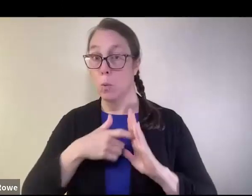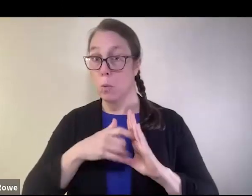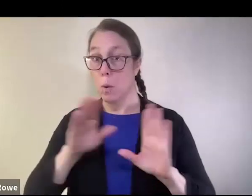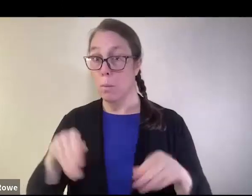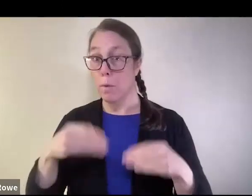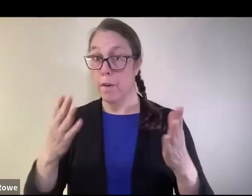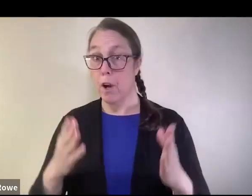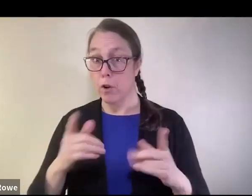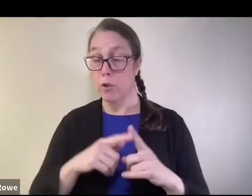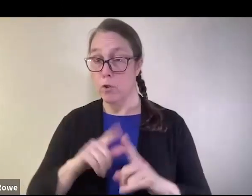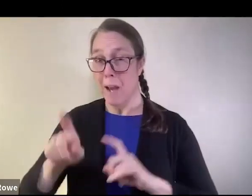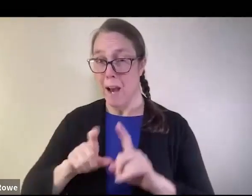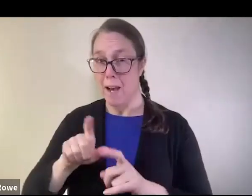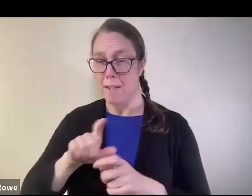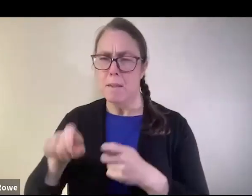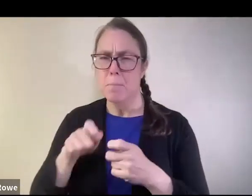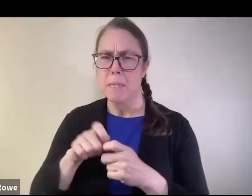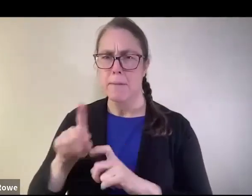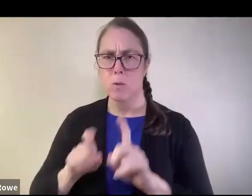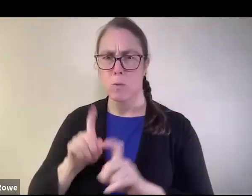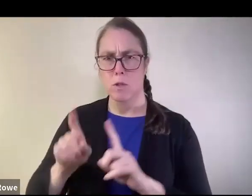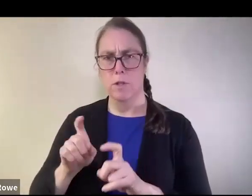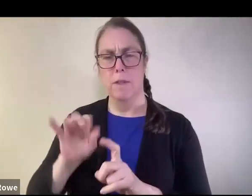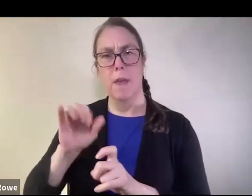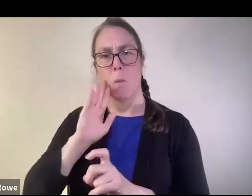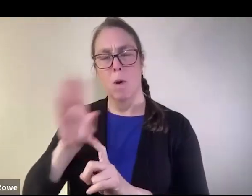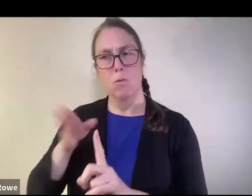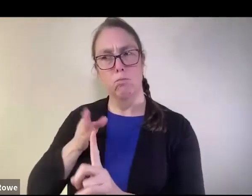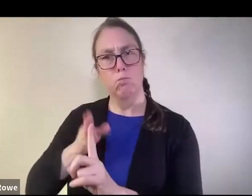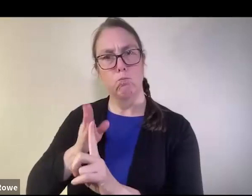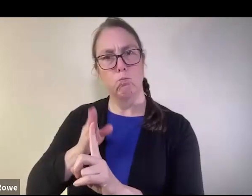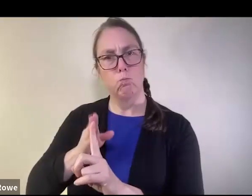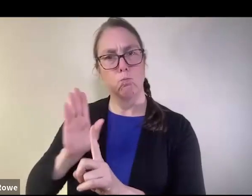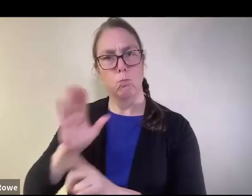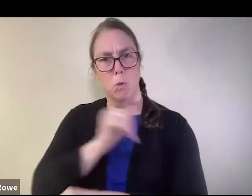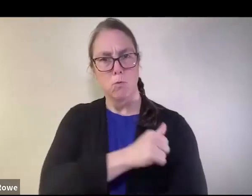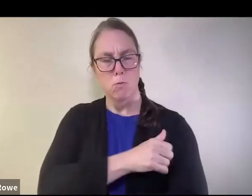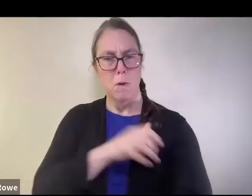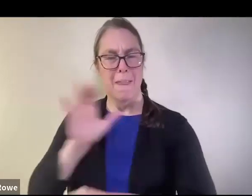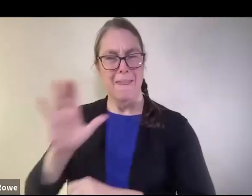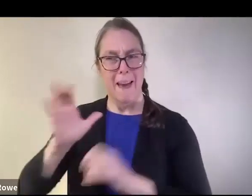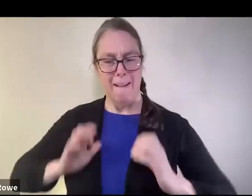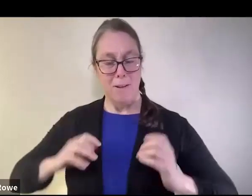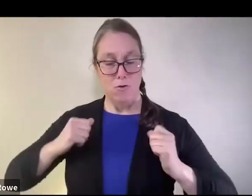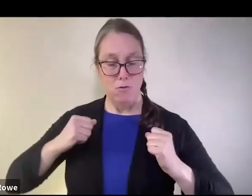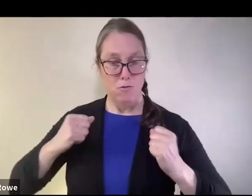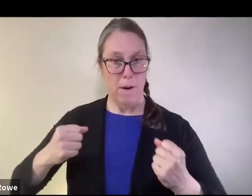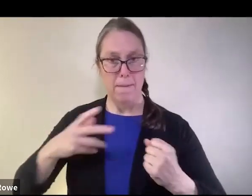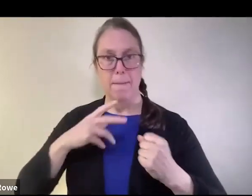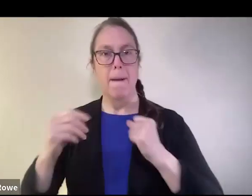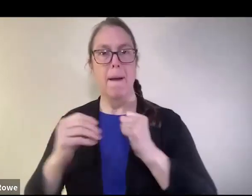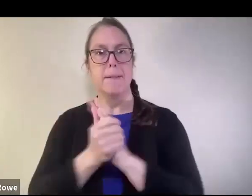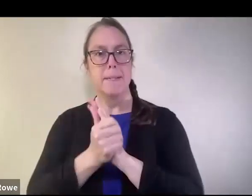to ask specific questions that target their strengths and abilities,